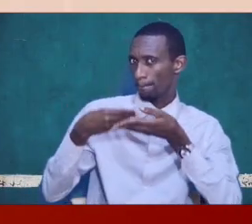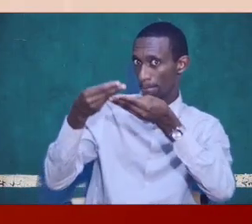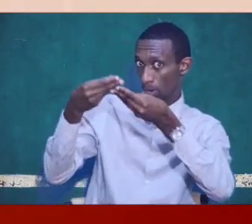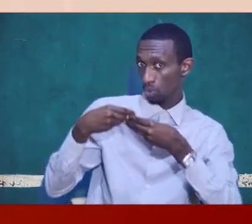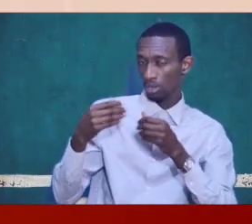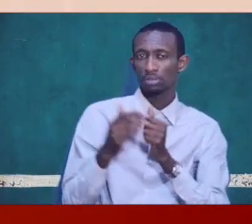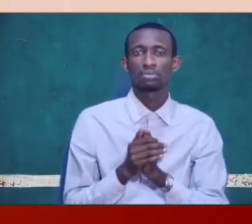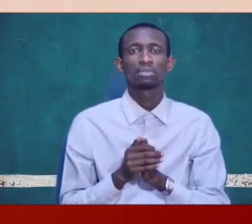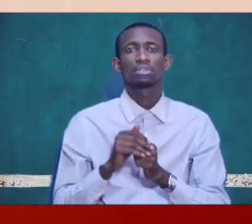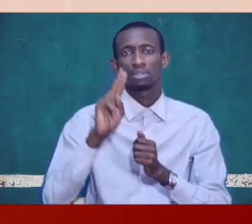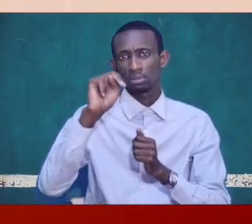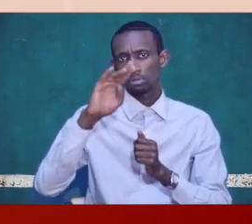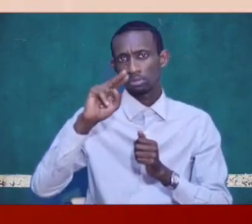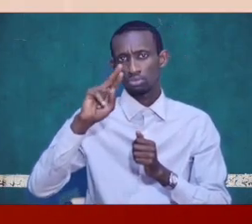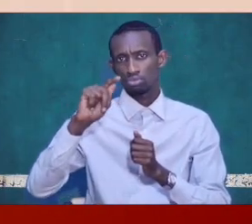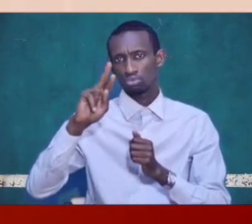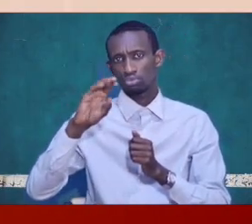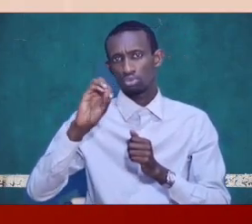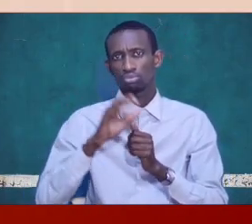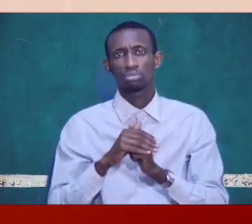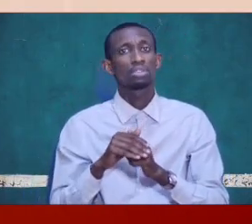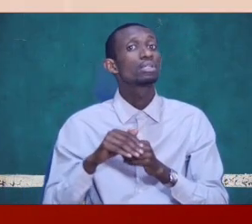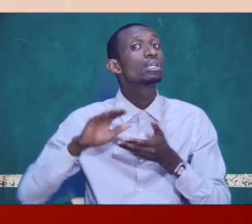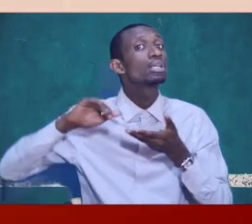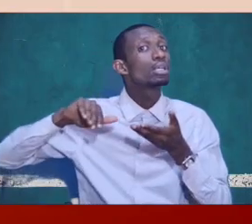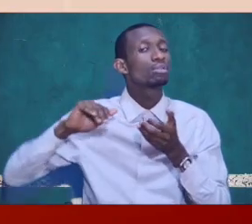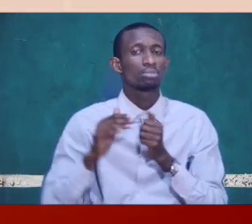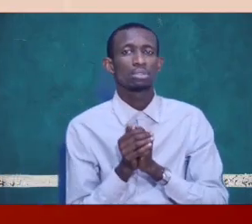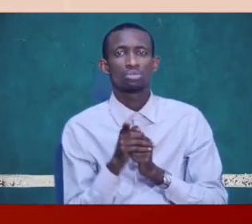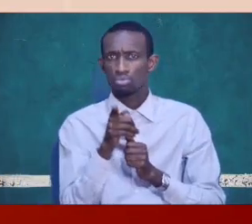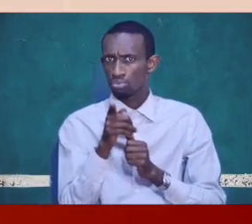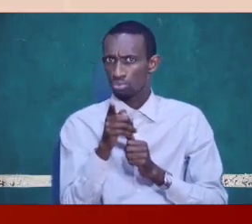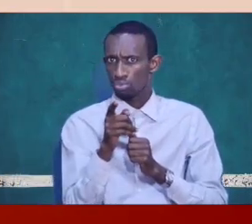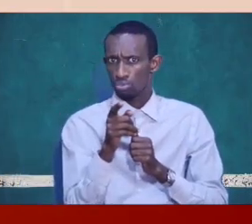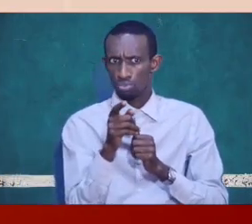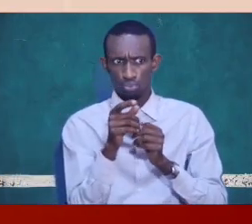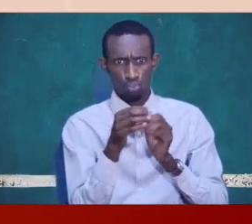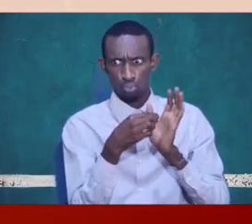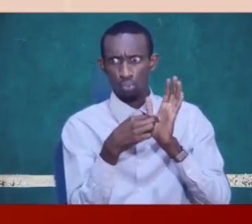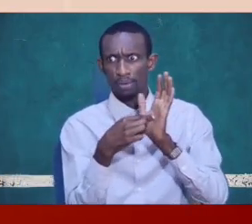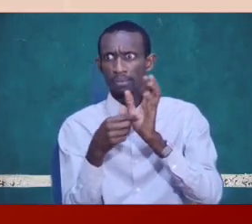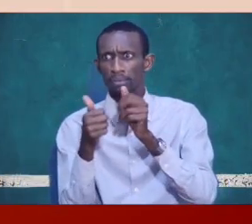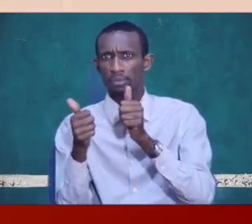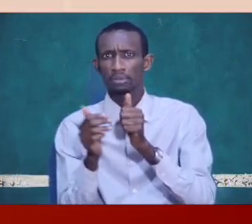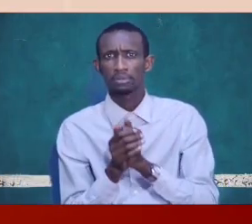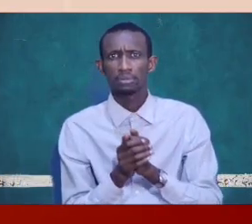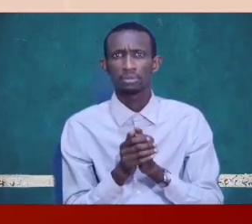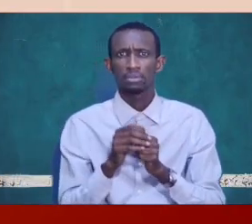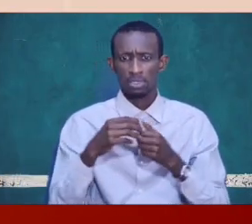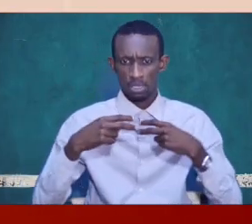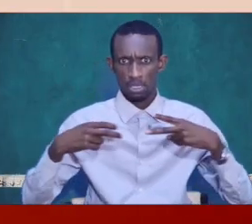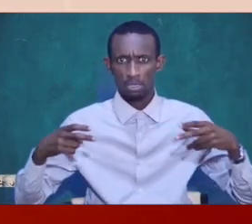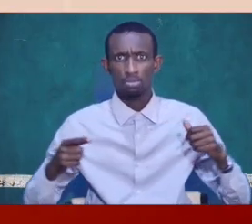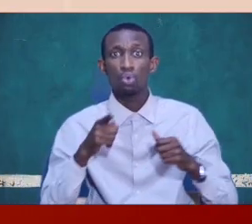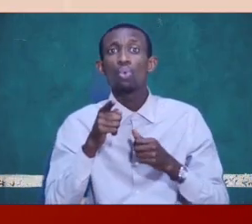and the electrons. And for the last, you will also have to identify the element. So you will use